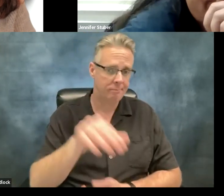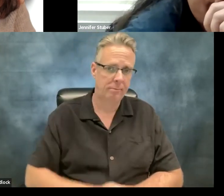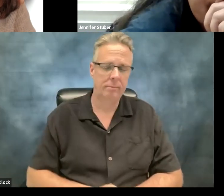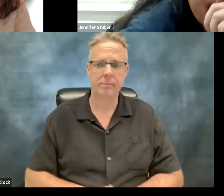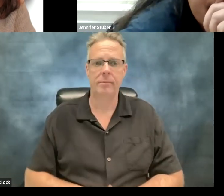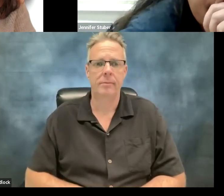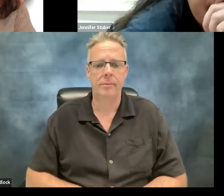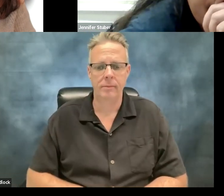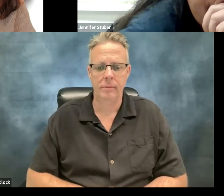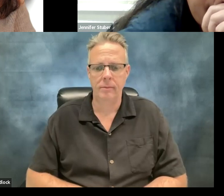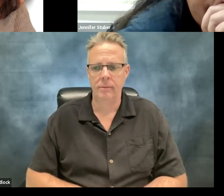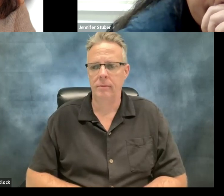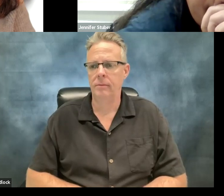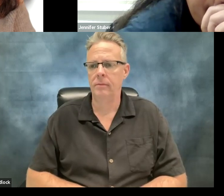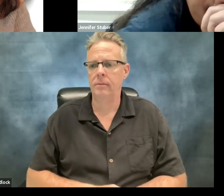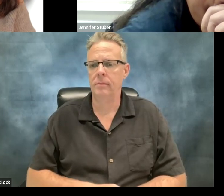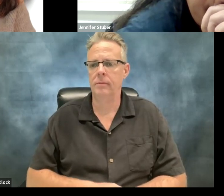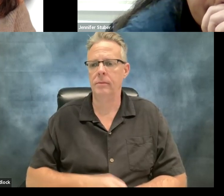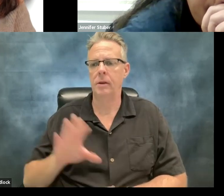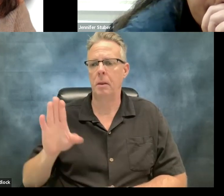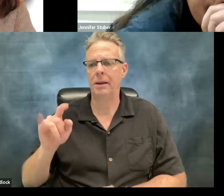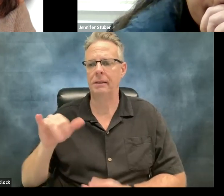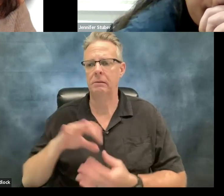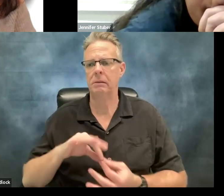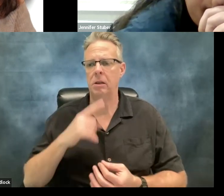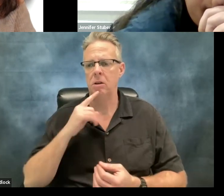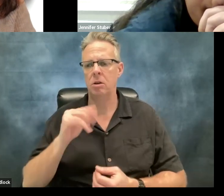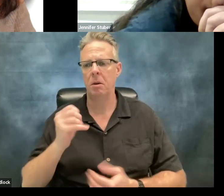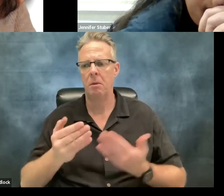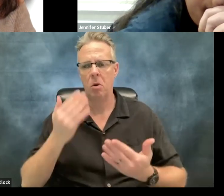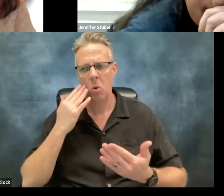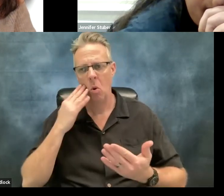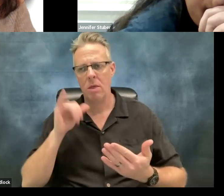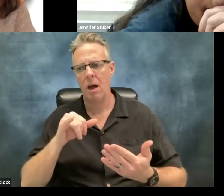Jamie, Nicola can probably say a couple things about the vehicle.